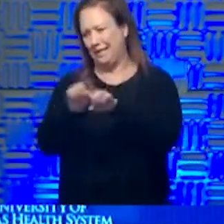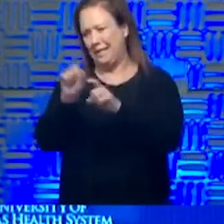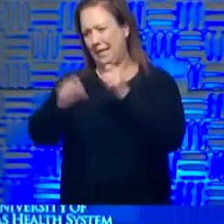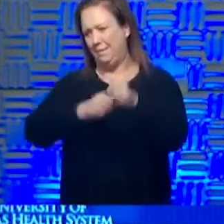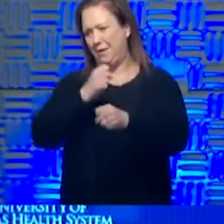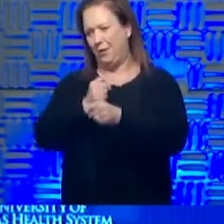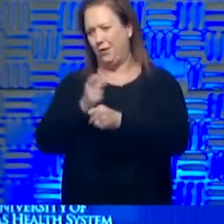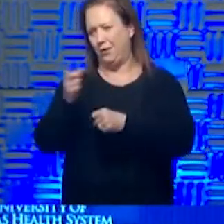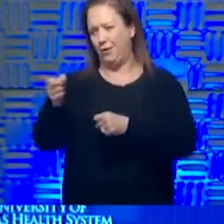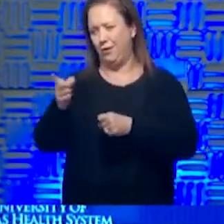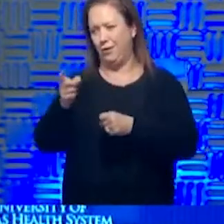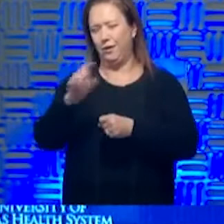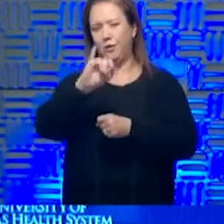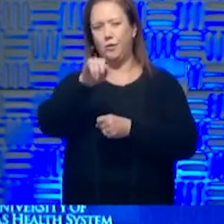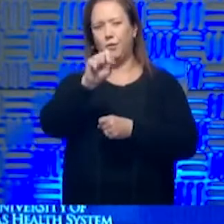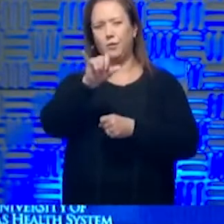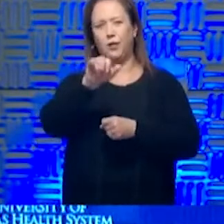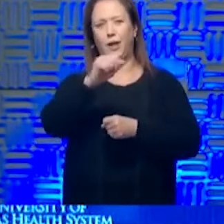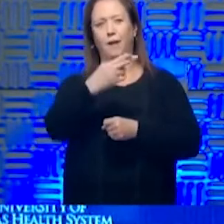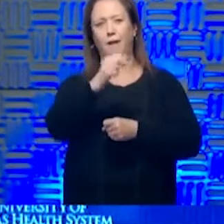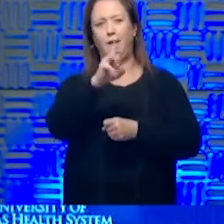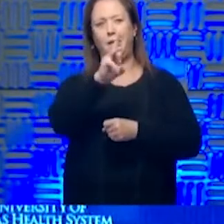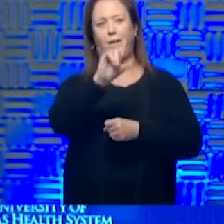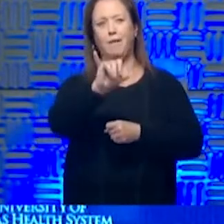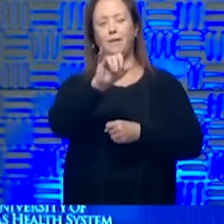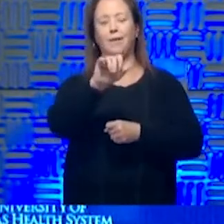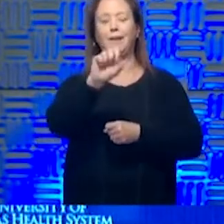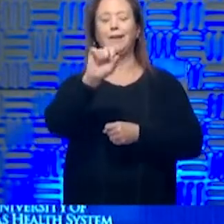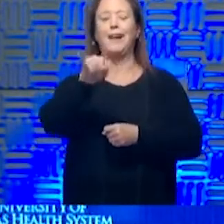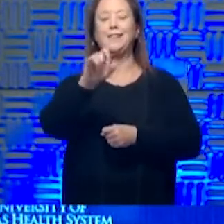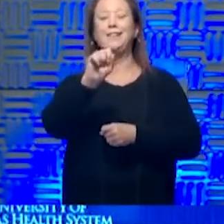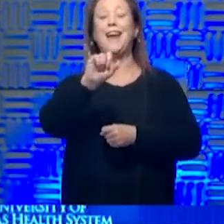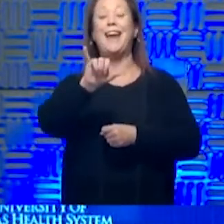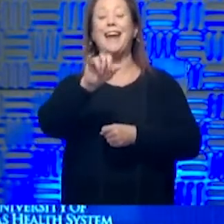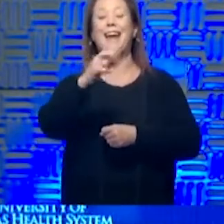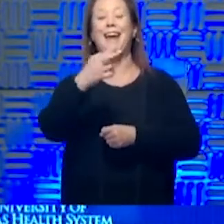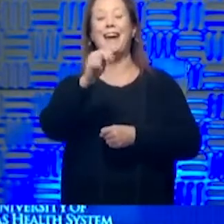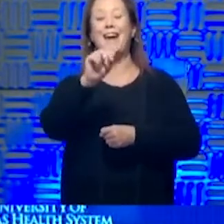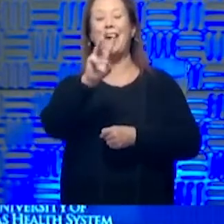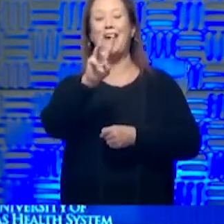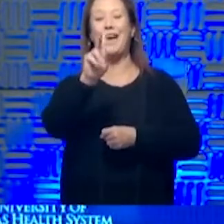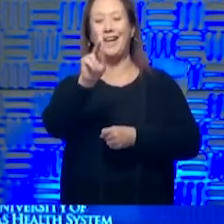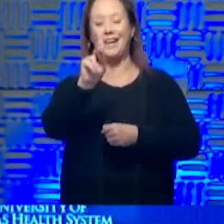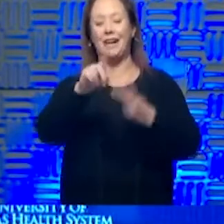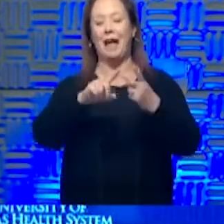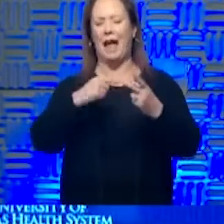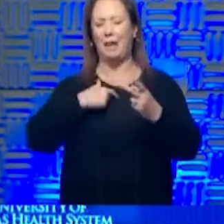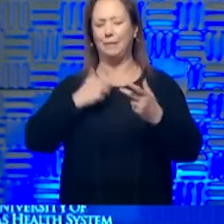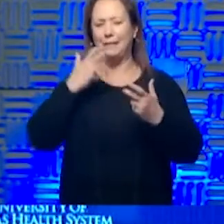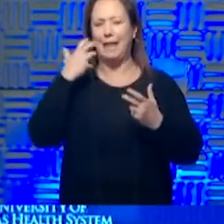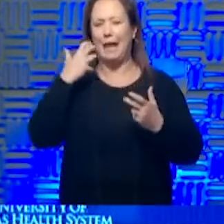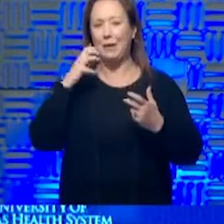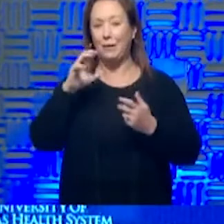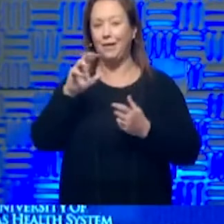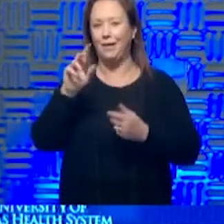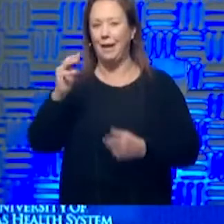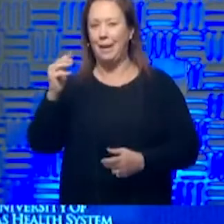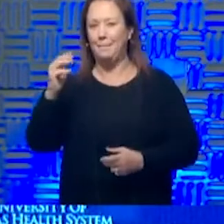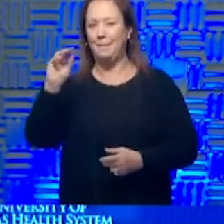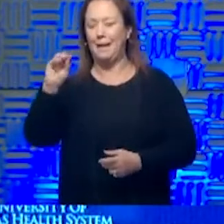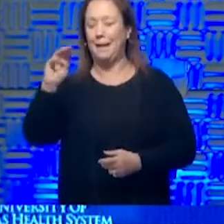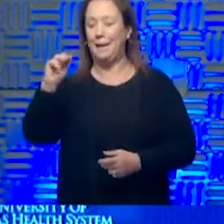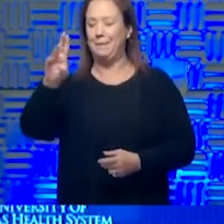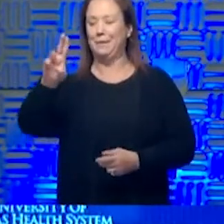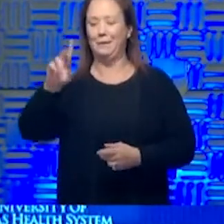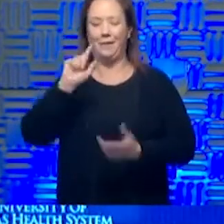You were a Jayhawk, I was a Tiger back in med school. Yeah, so, and Rob Smurray was in there too. He was. That's right. We have a bunch of people in that class